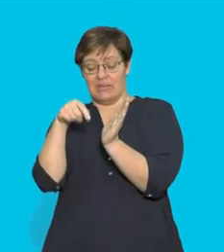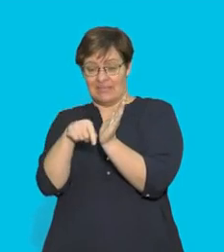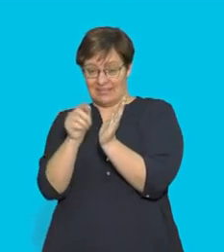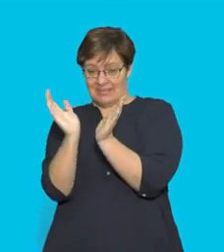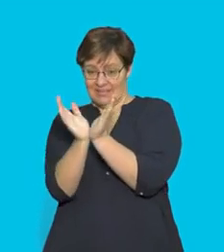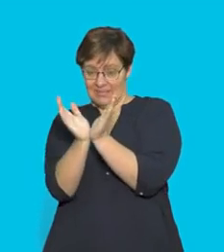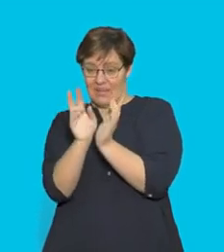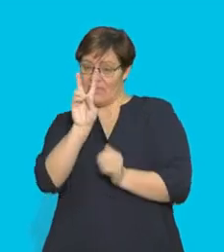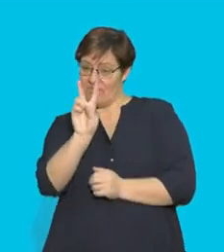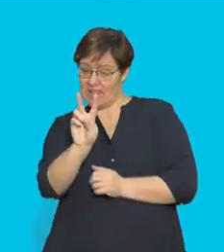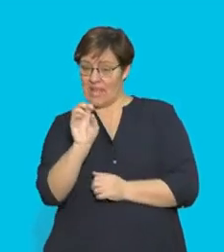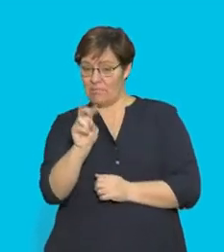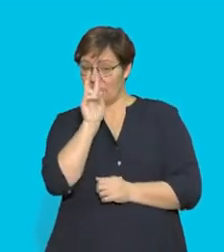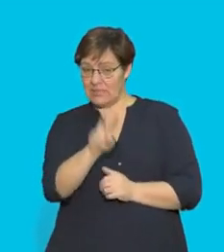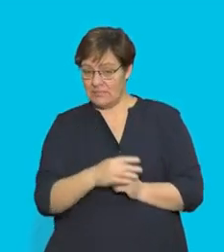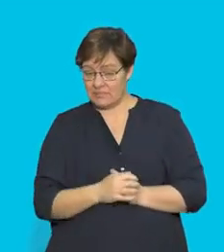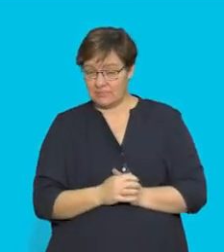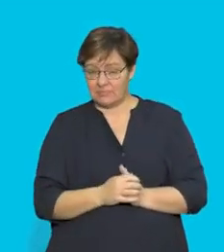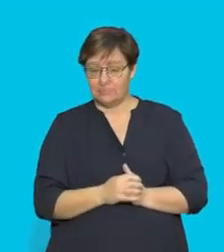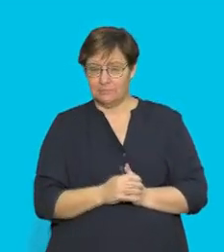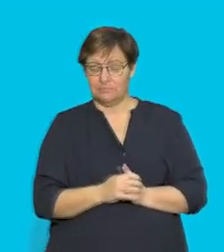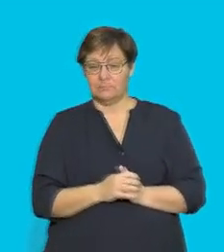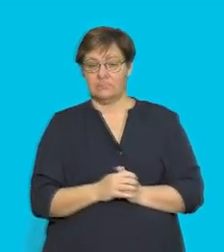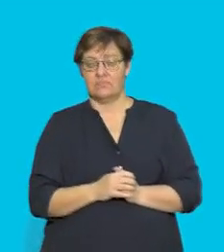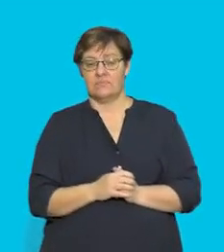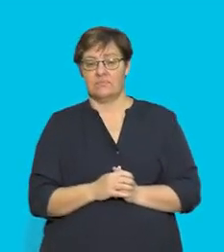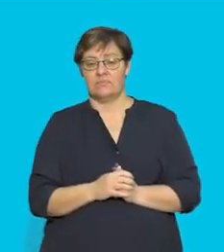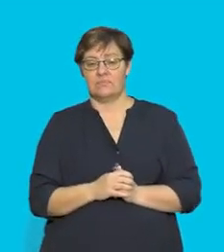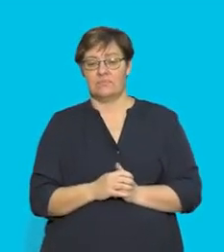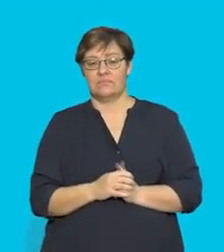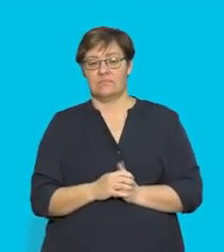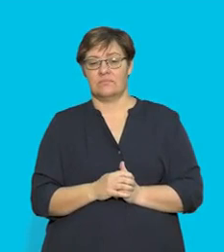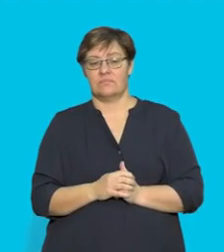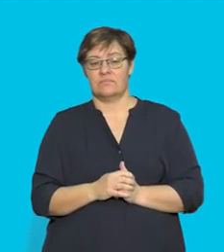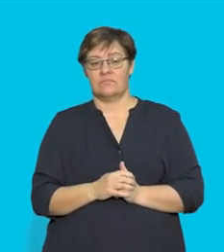remember, in cos rule, we're looking for that V pattern.